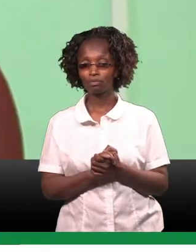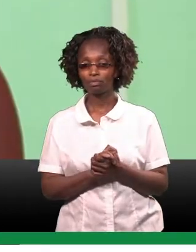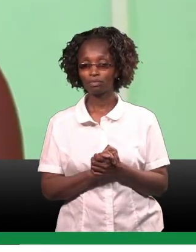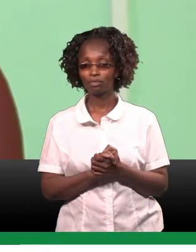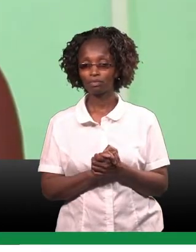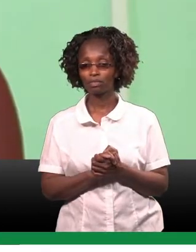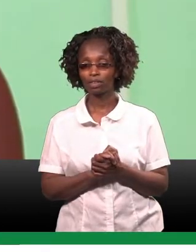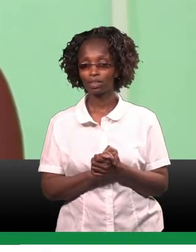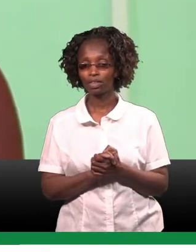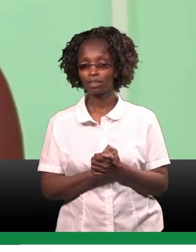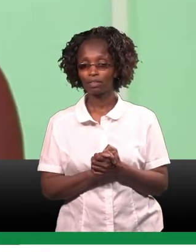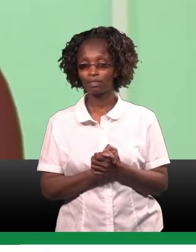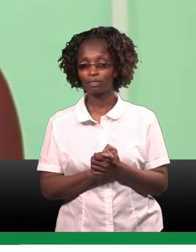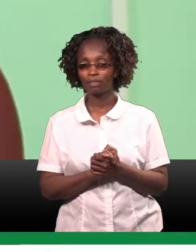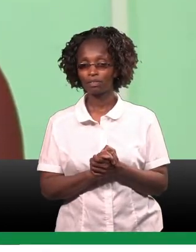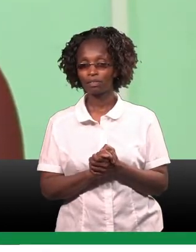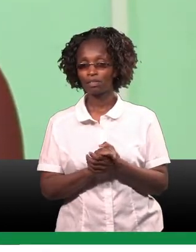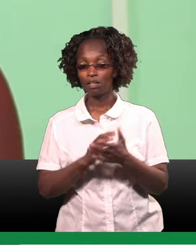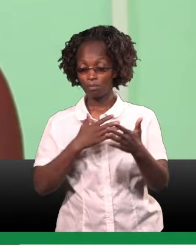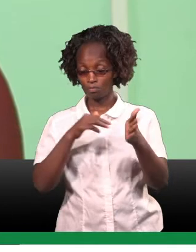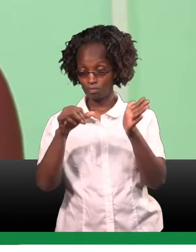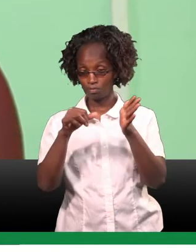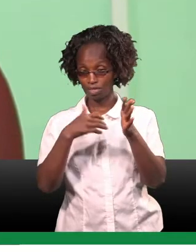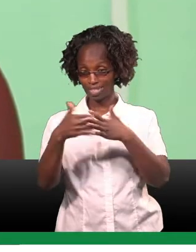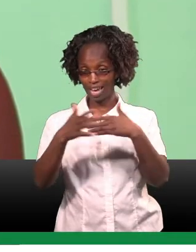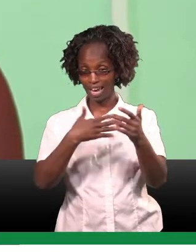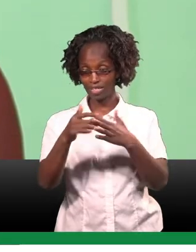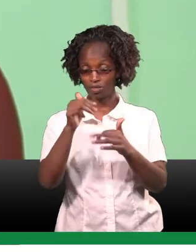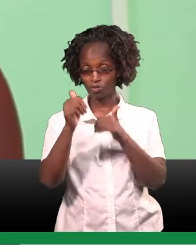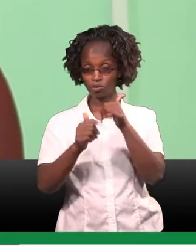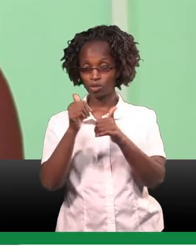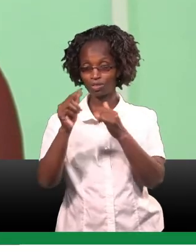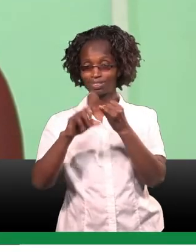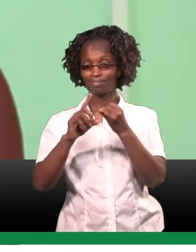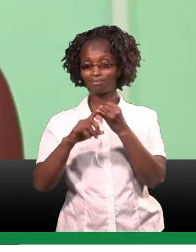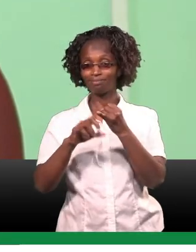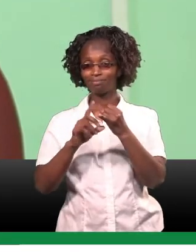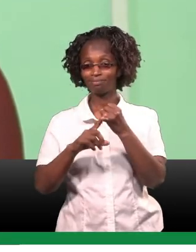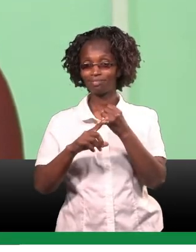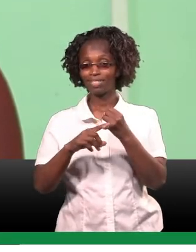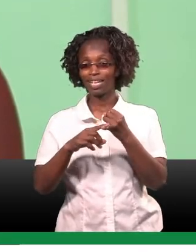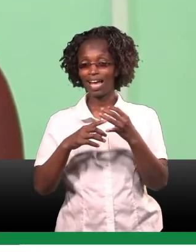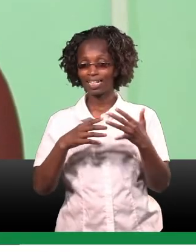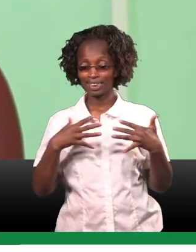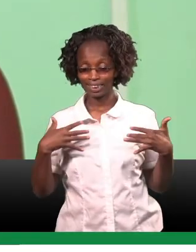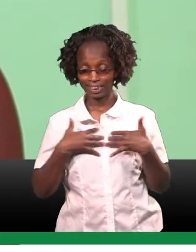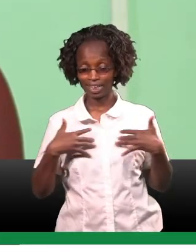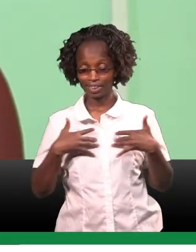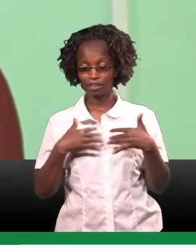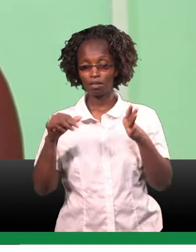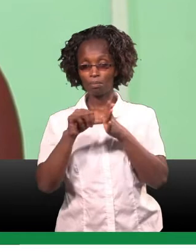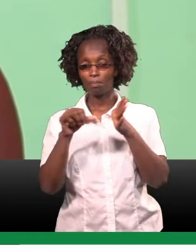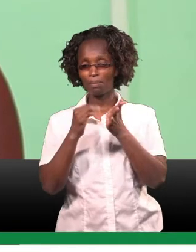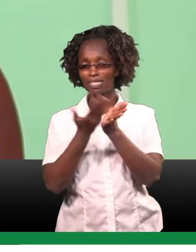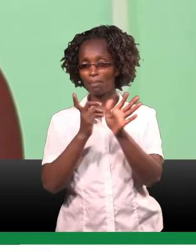and symptoms of asthma are: 1 is difficulty in breathing, 2 is wheezing when breathing, 3 is chest congestion. Sometimes people